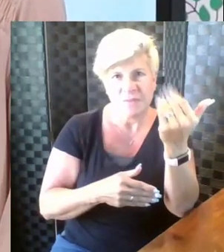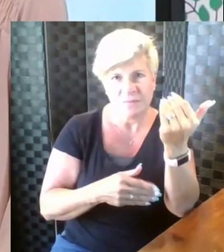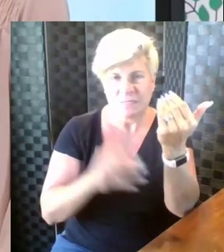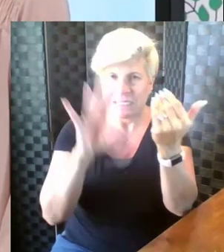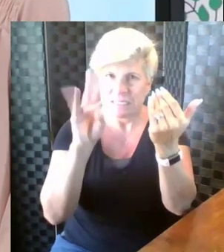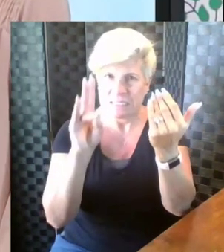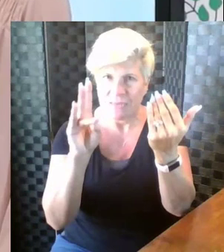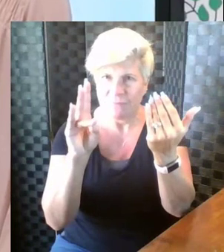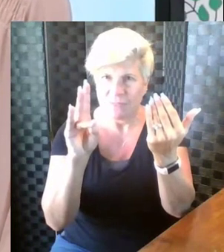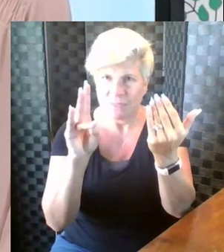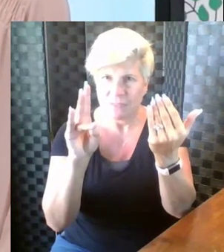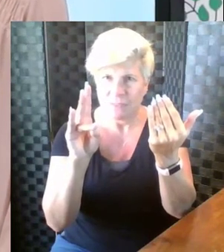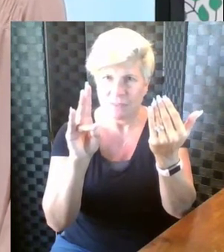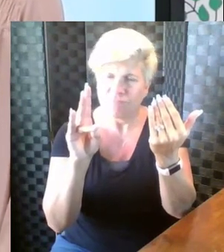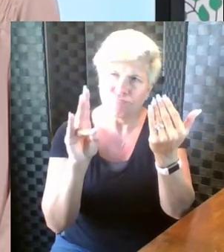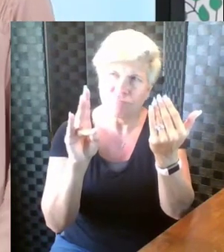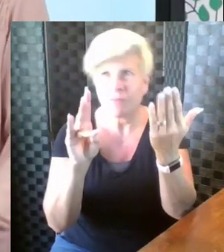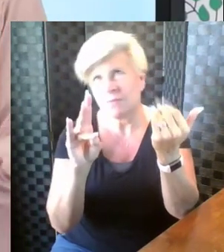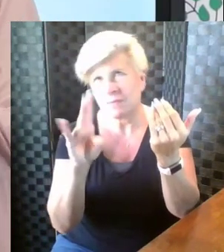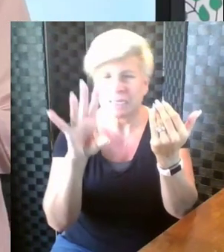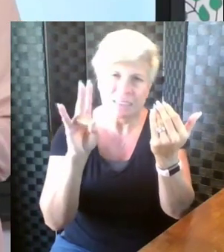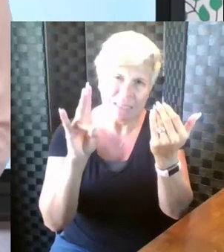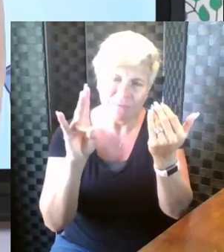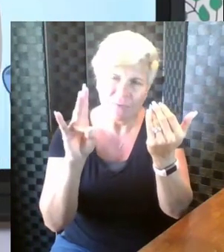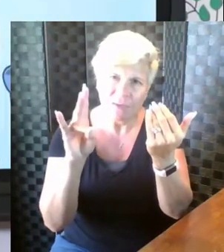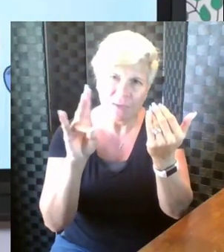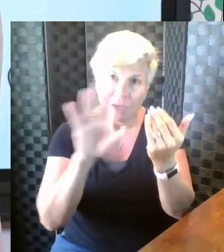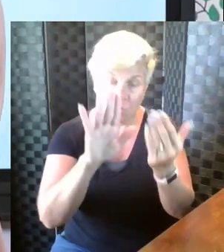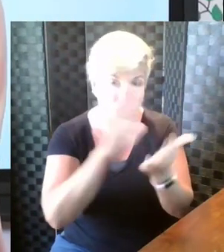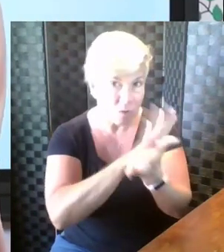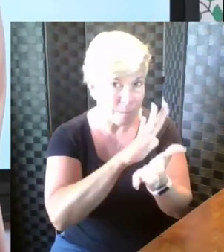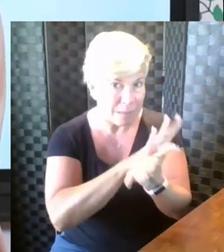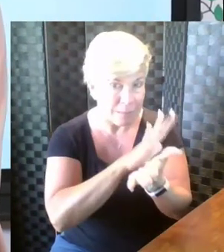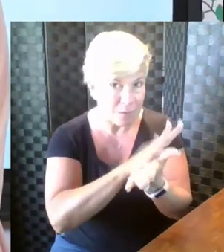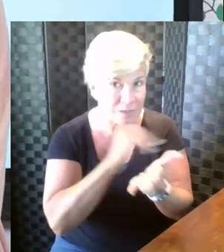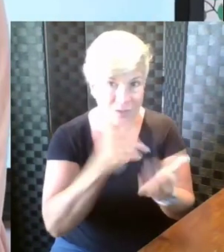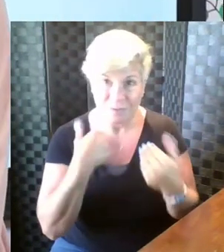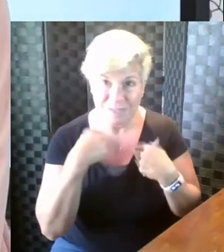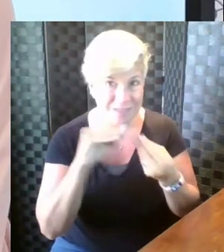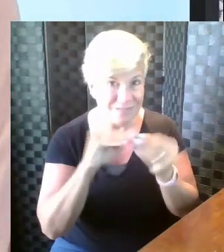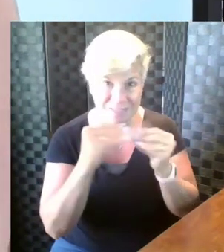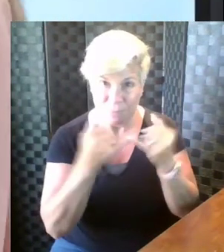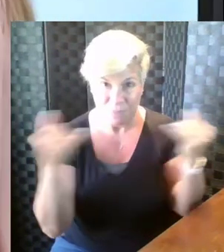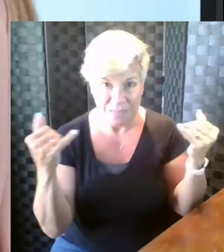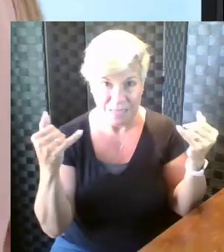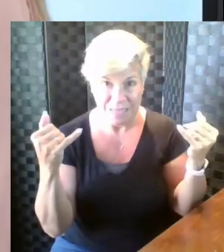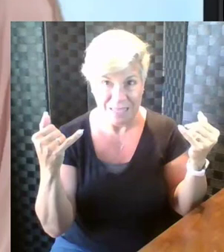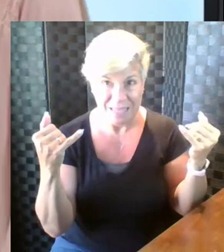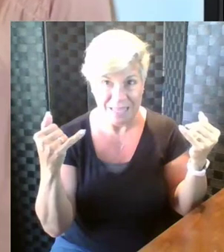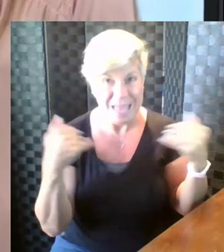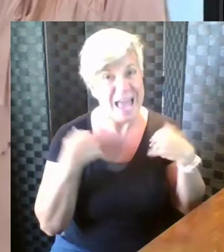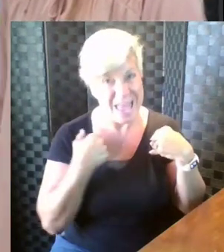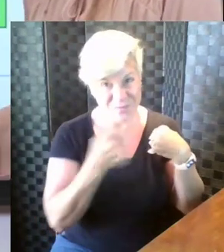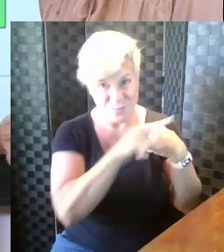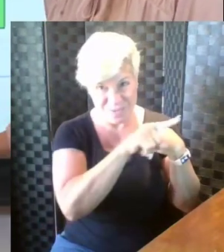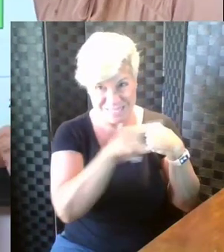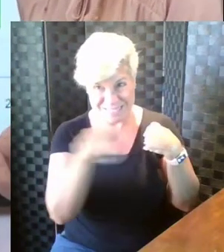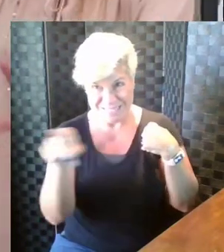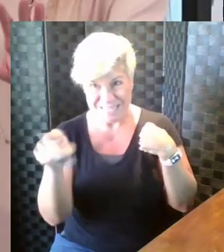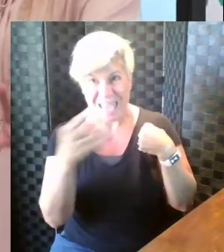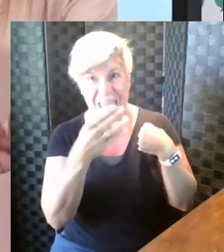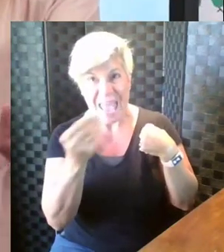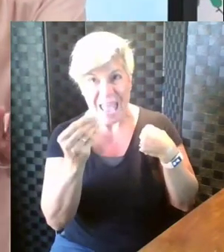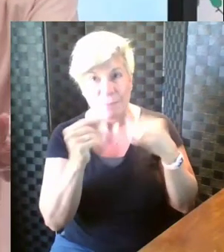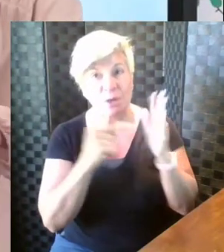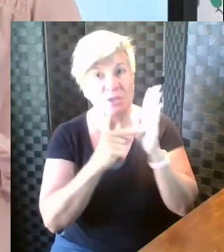set is 15 and 7. Now, on your packet, you don't have that number line. But I have it here for you,